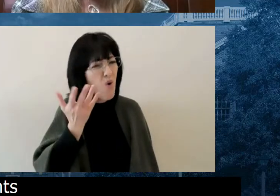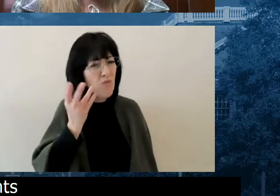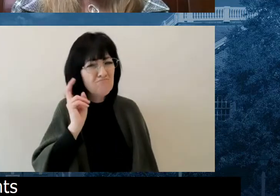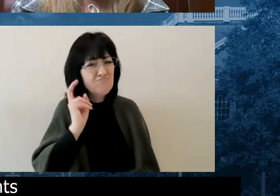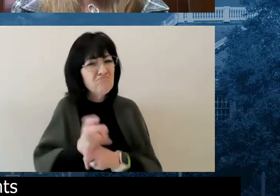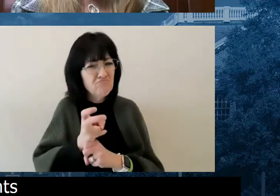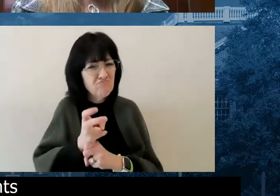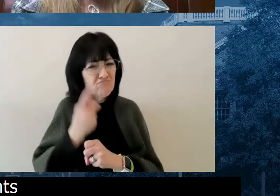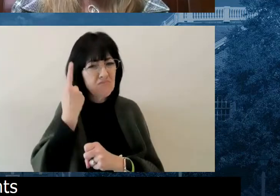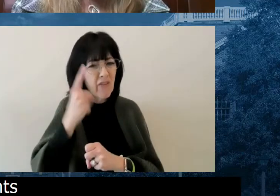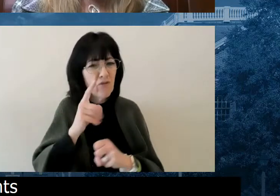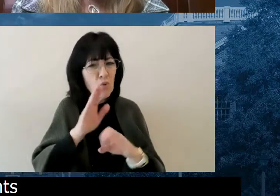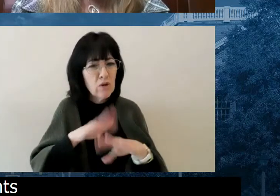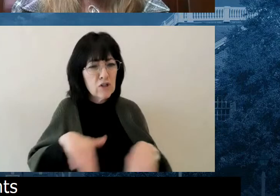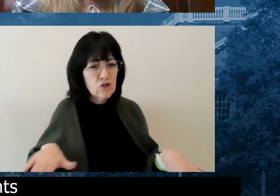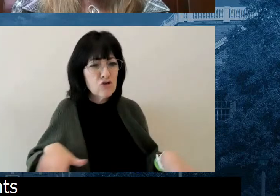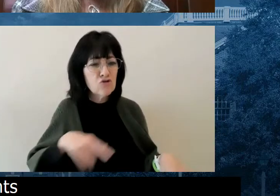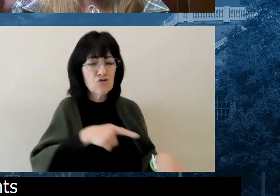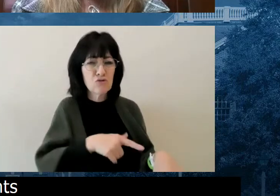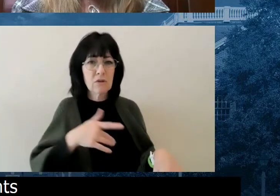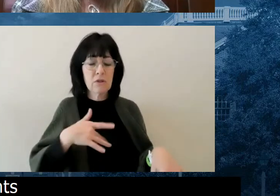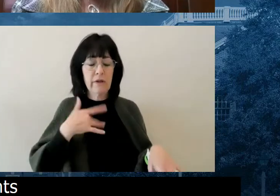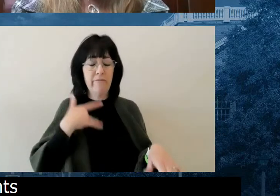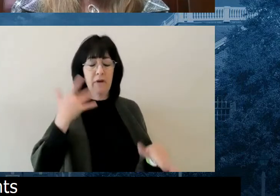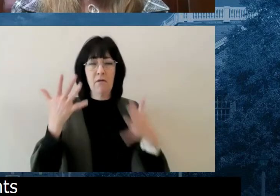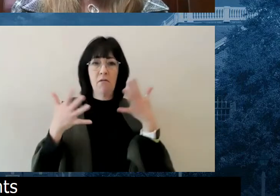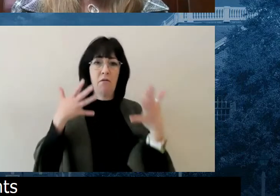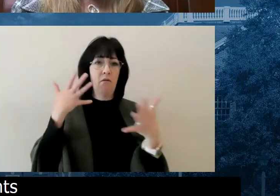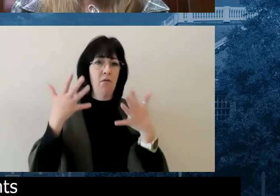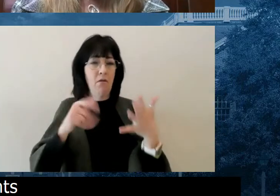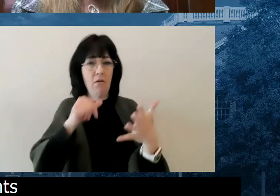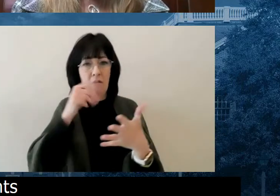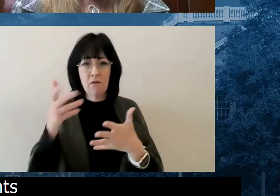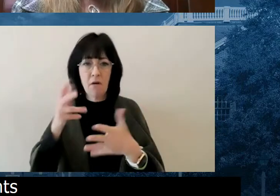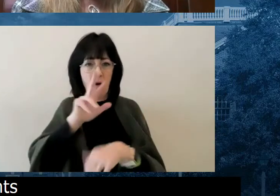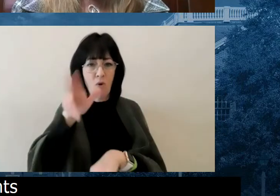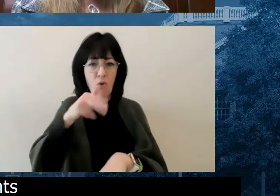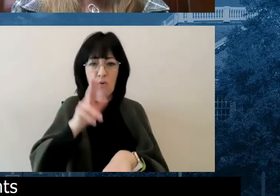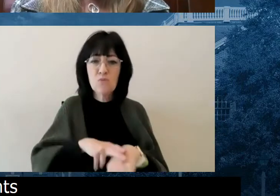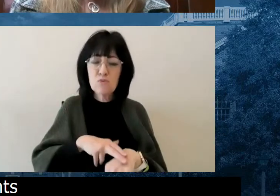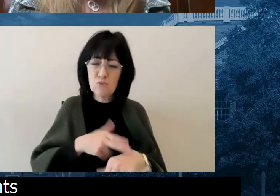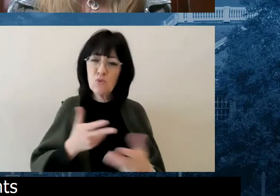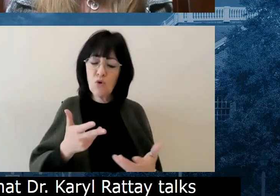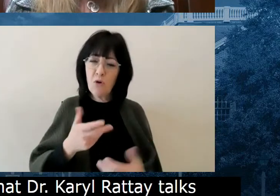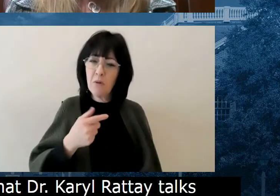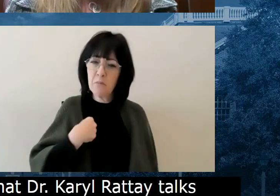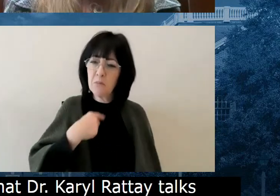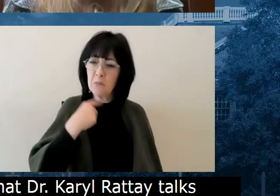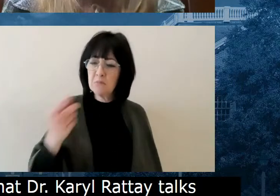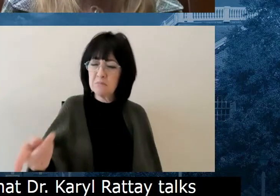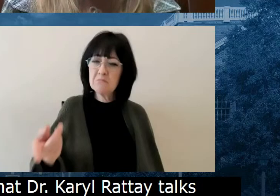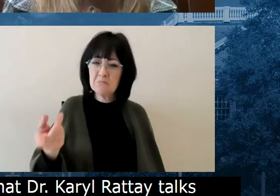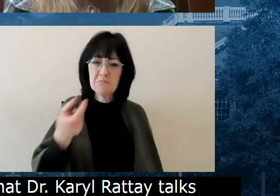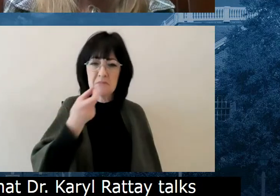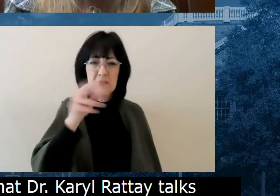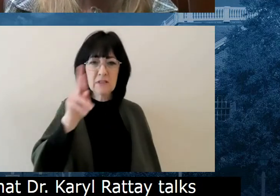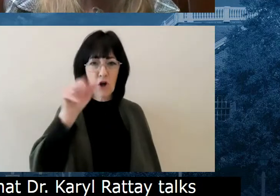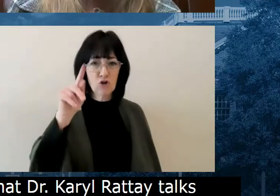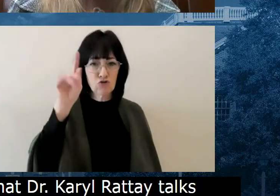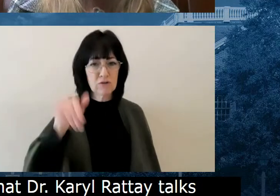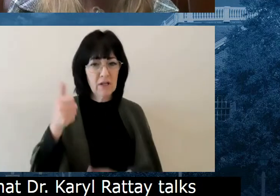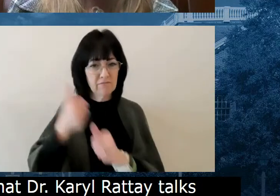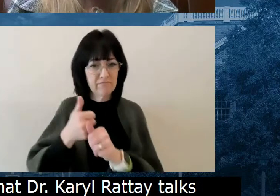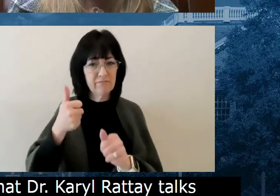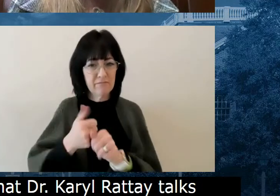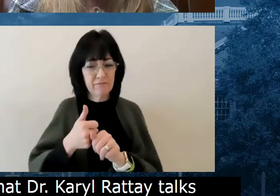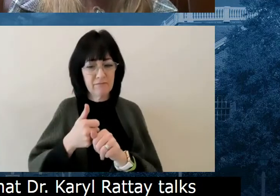about that as a former pediatrician herself. Dr. Rattay, any thoughts? Yeah, I mean, it is one of the reasons why